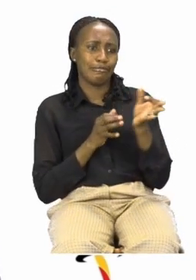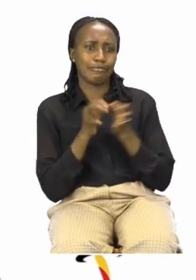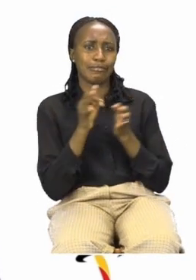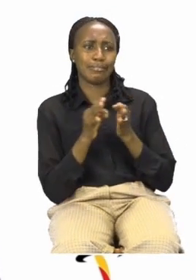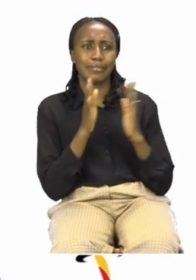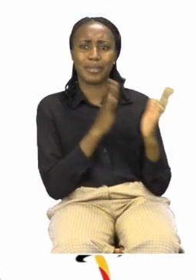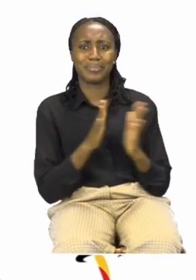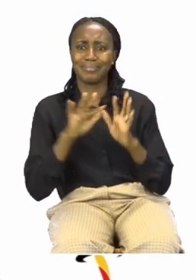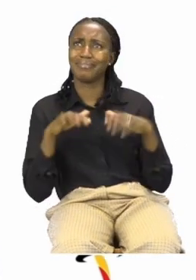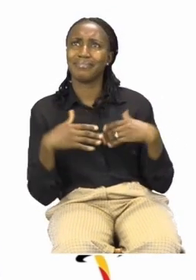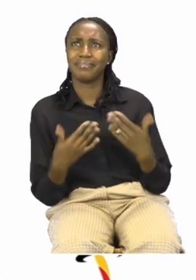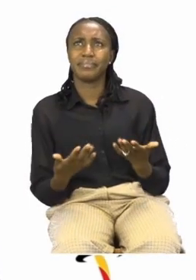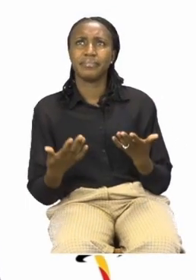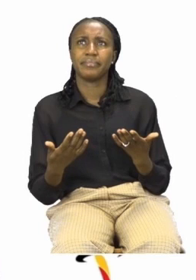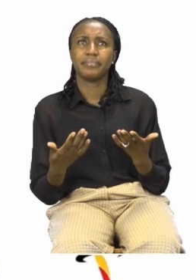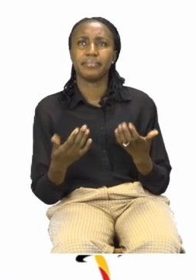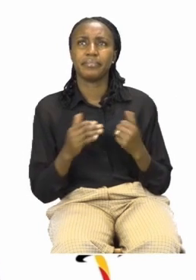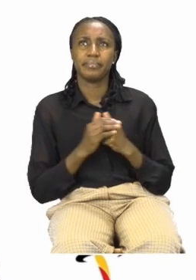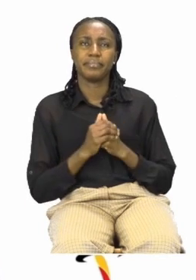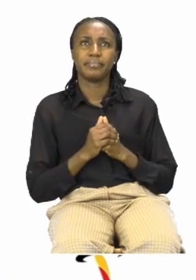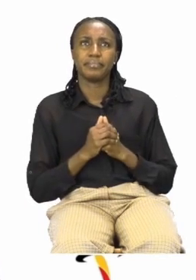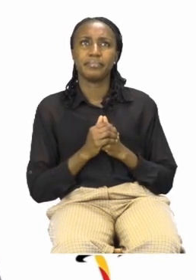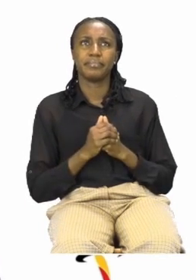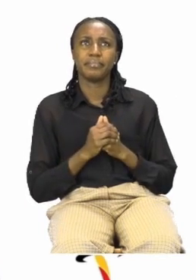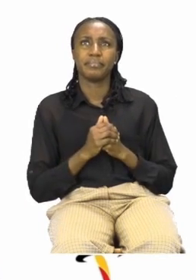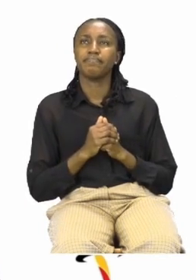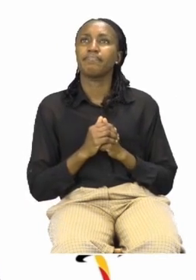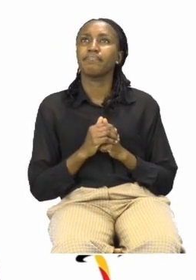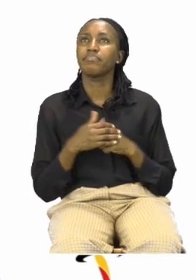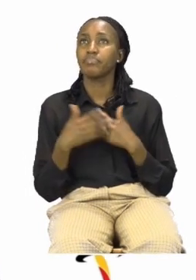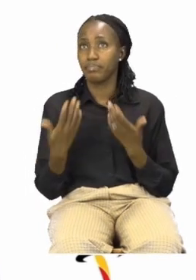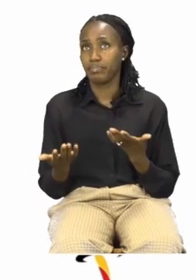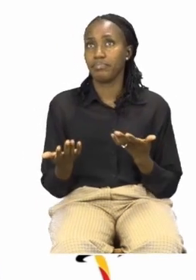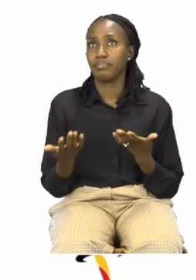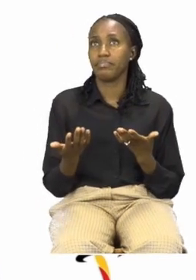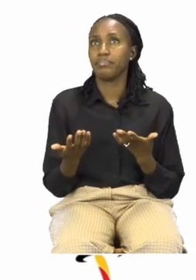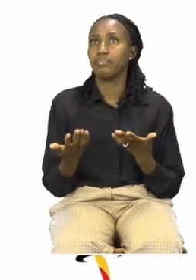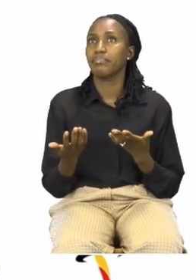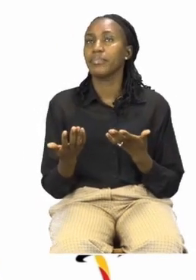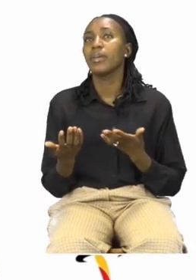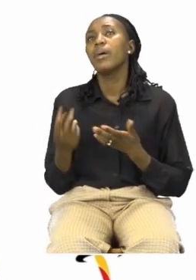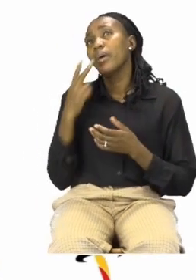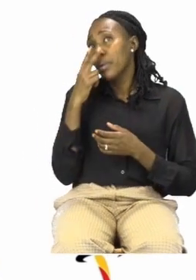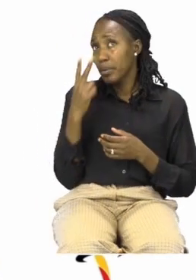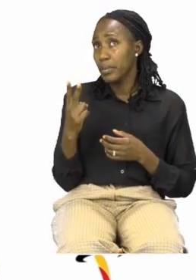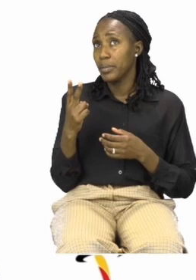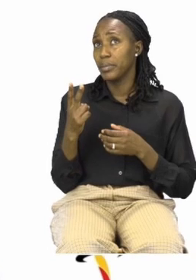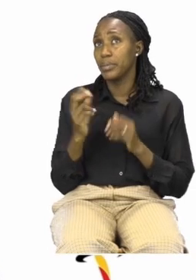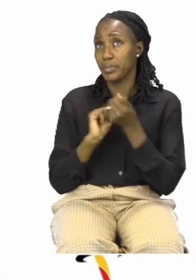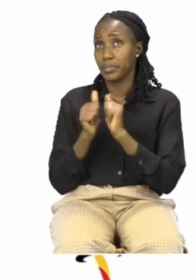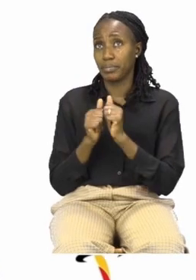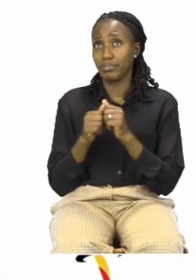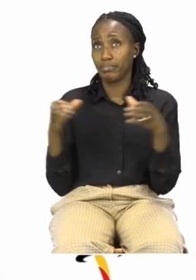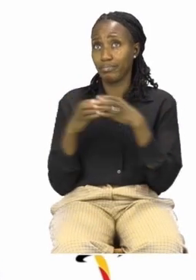of the Sports Commission that you're currently working on? Yeah, if you look about the strategic plan of the Sports Commission, it must be, in